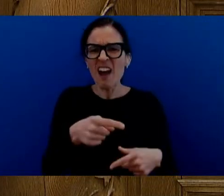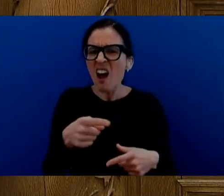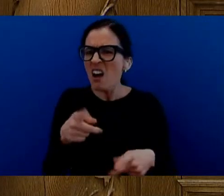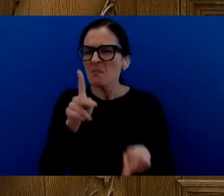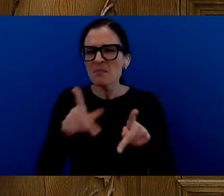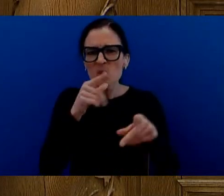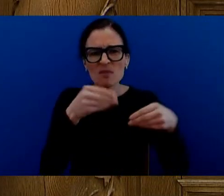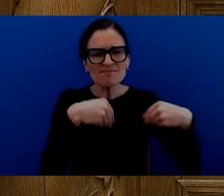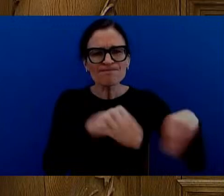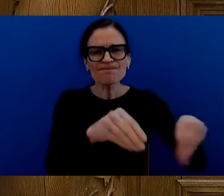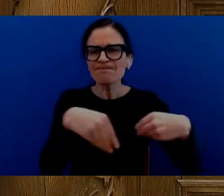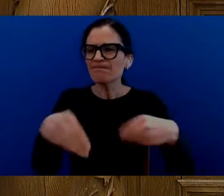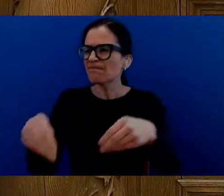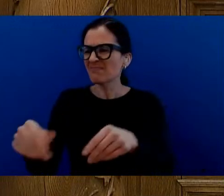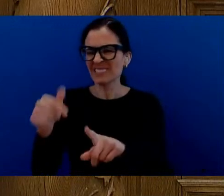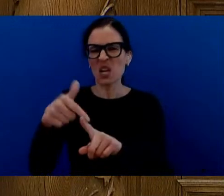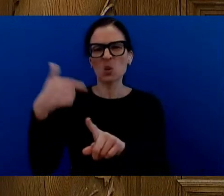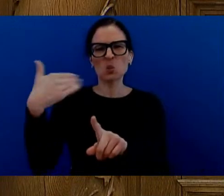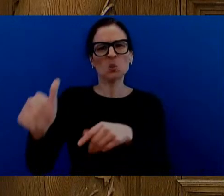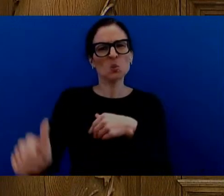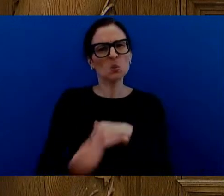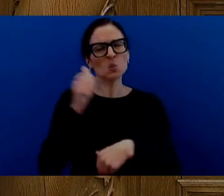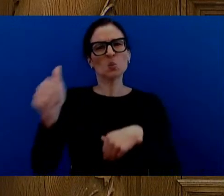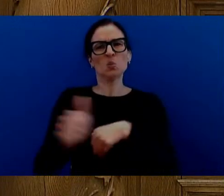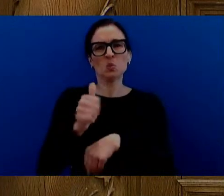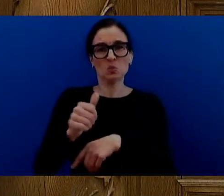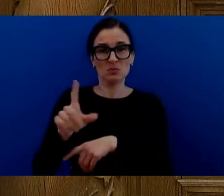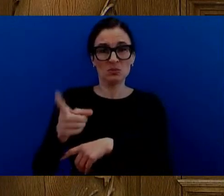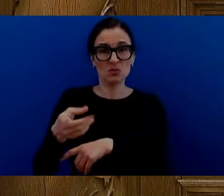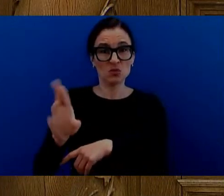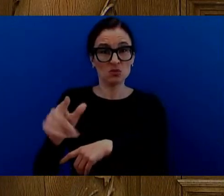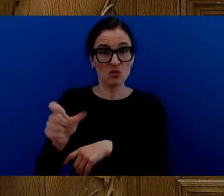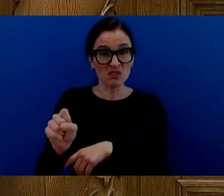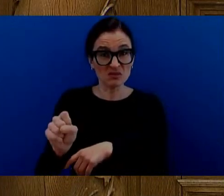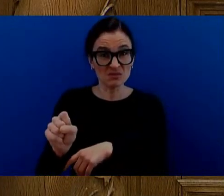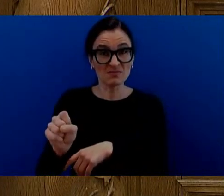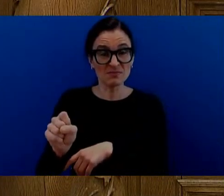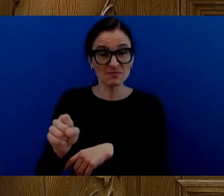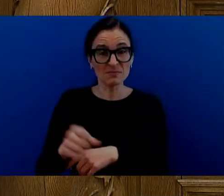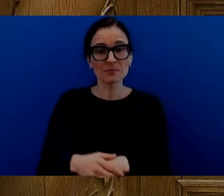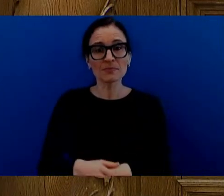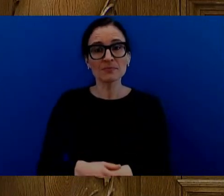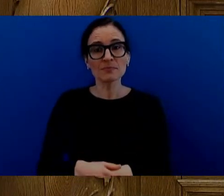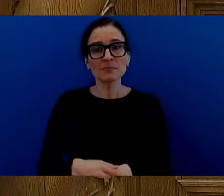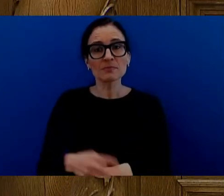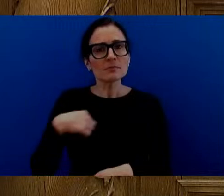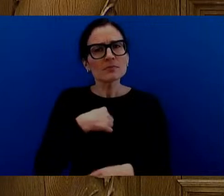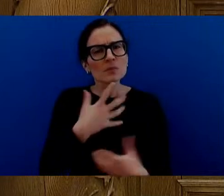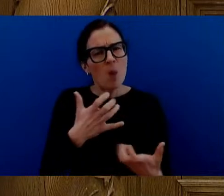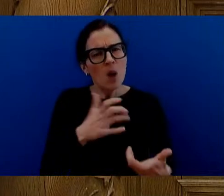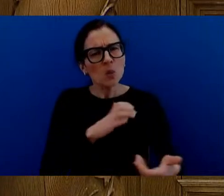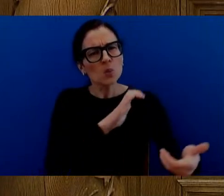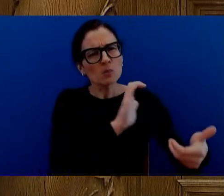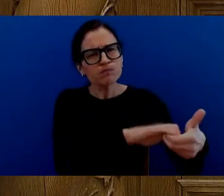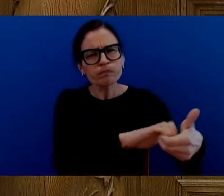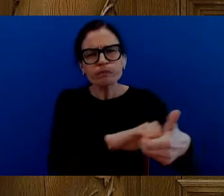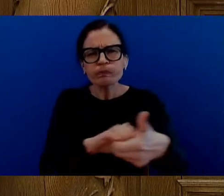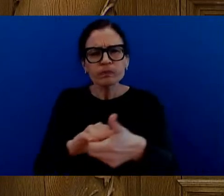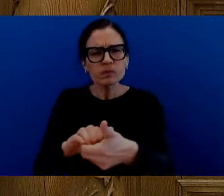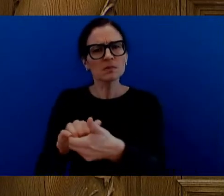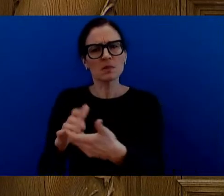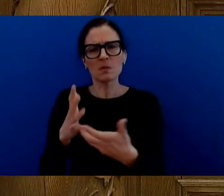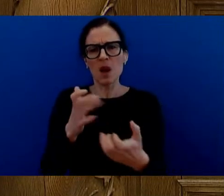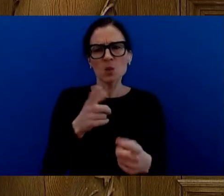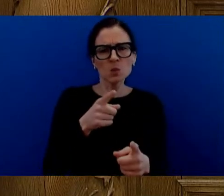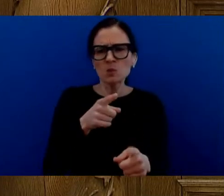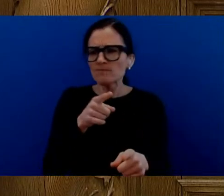is eager to work with other jurisdictions in going after the transnational criminal organizations trafficking in death